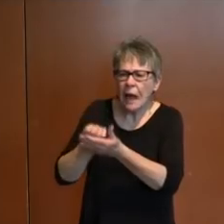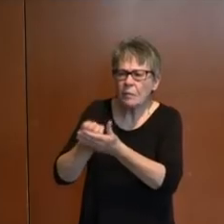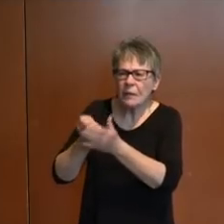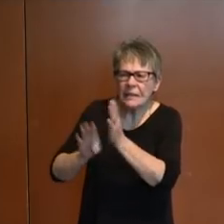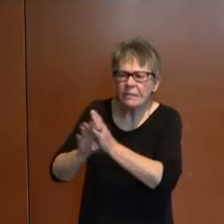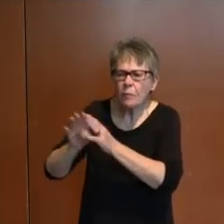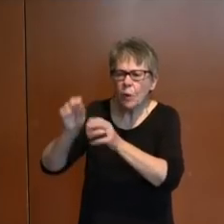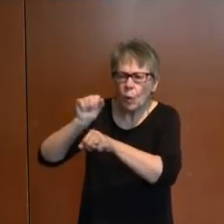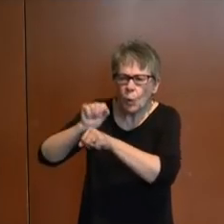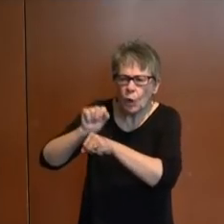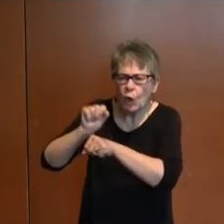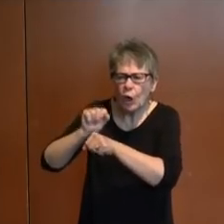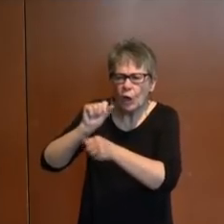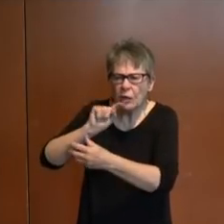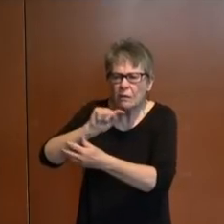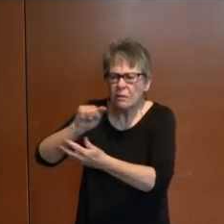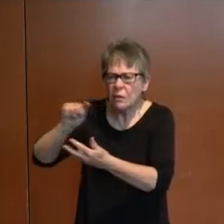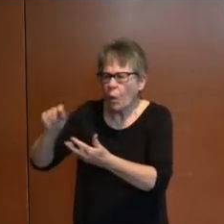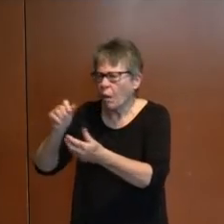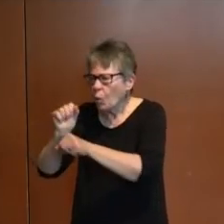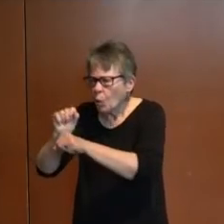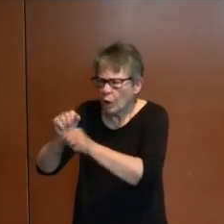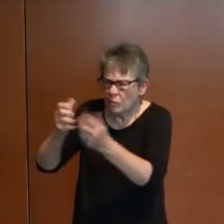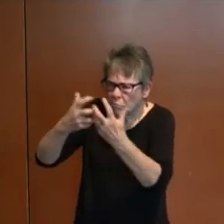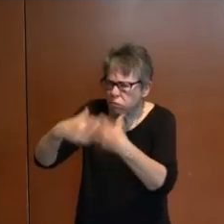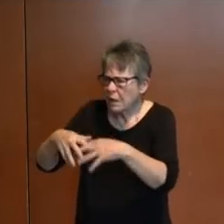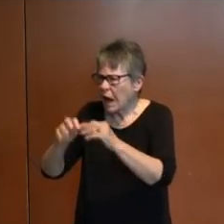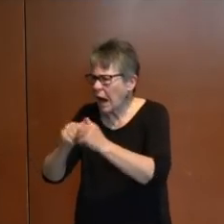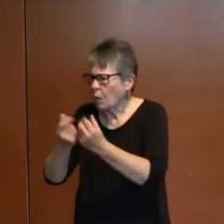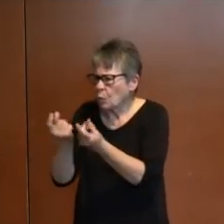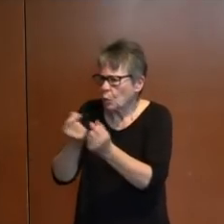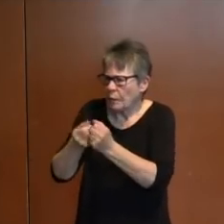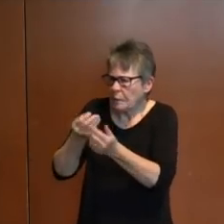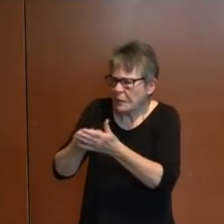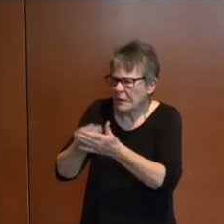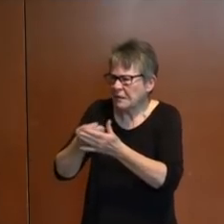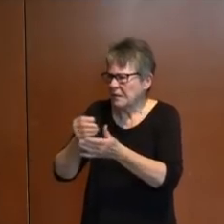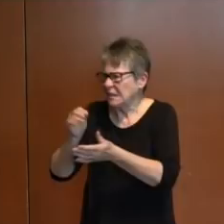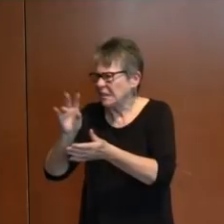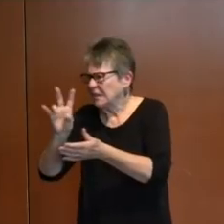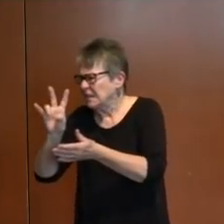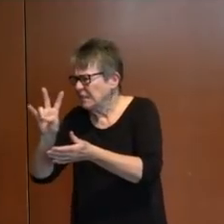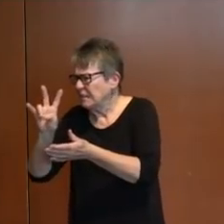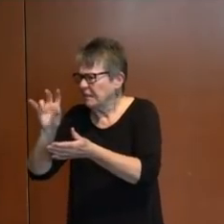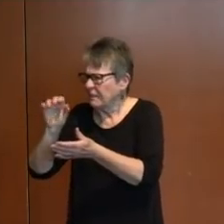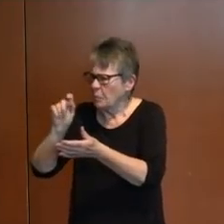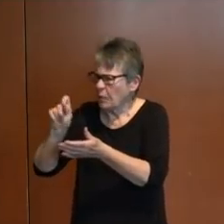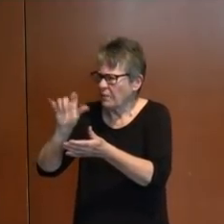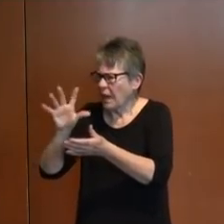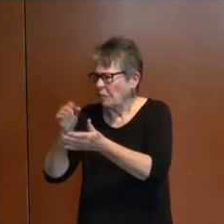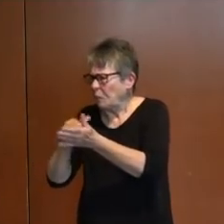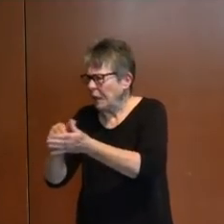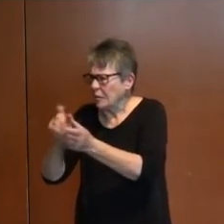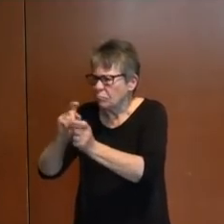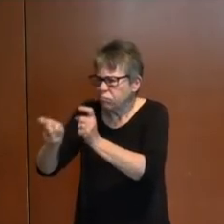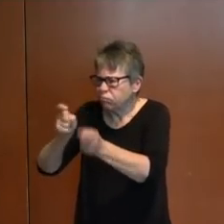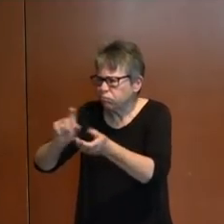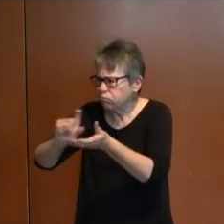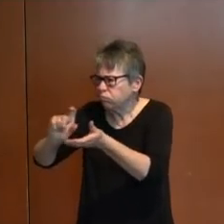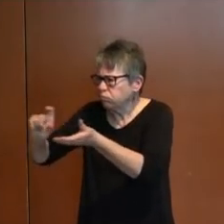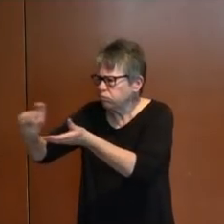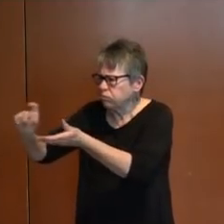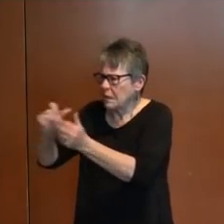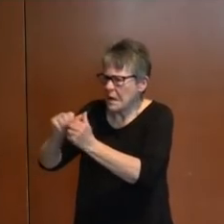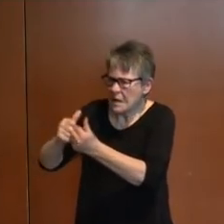I mentioned this a few times now, the jobs portal created for New Jerseyans whose jobs were cut because of this emergency, but